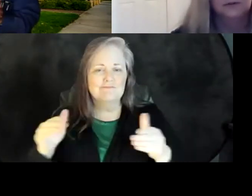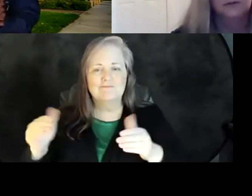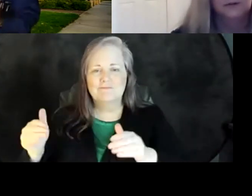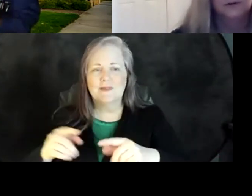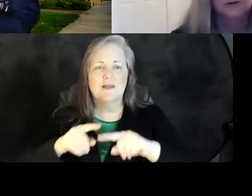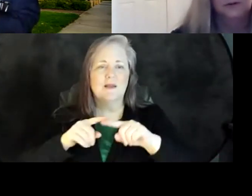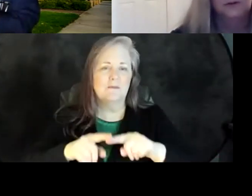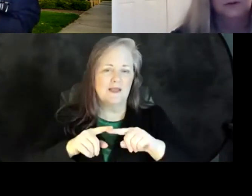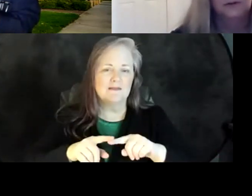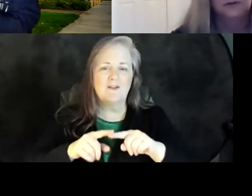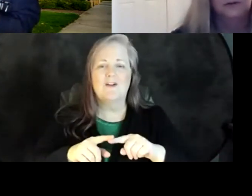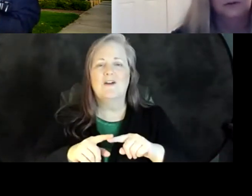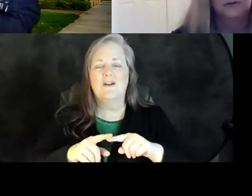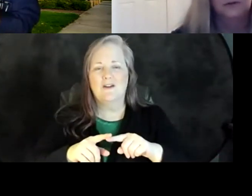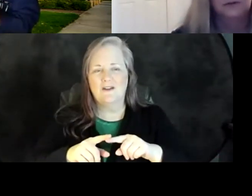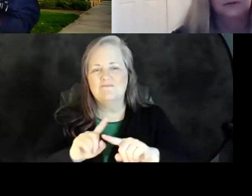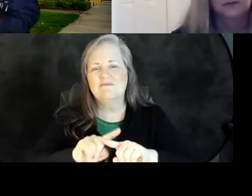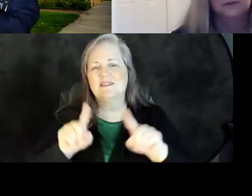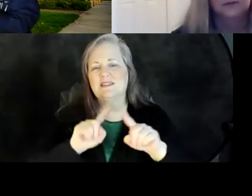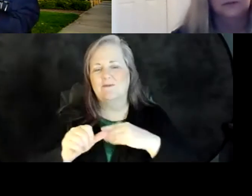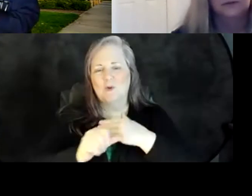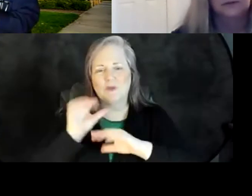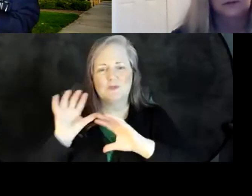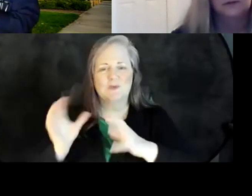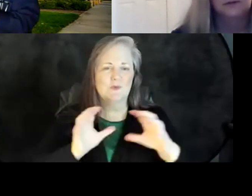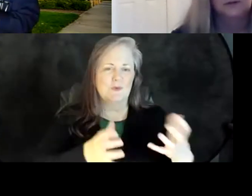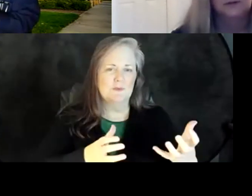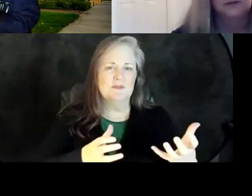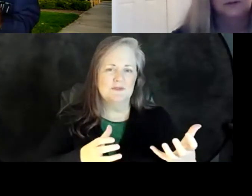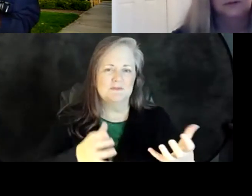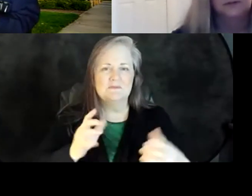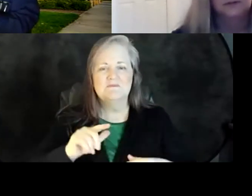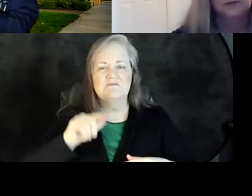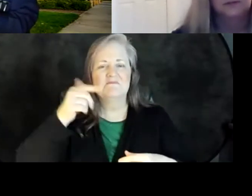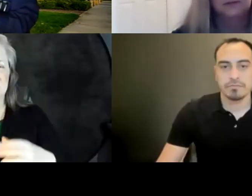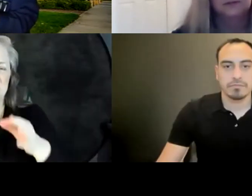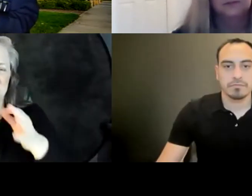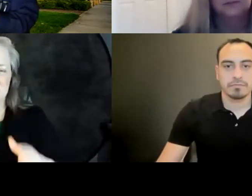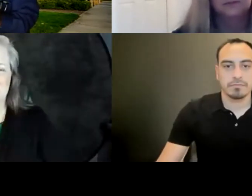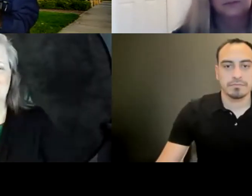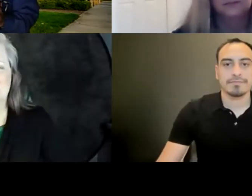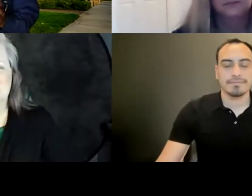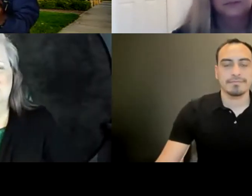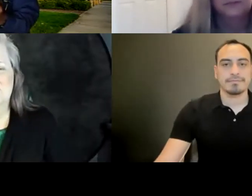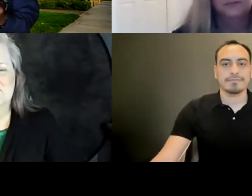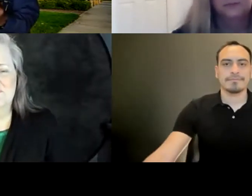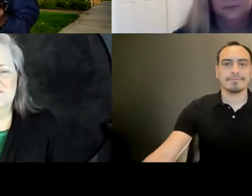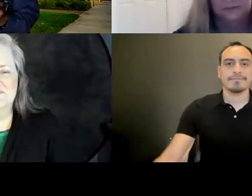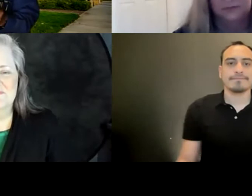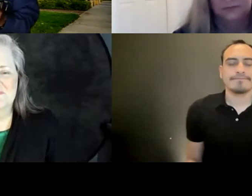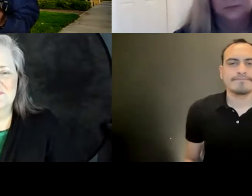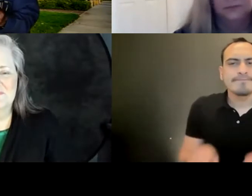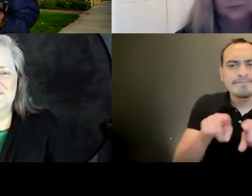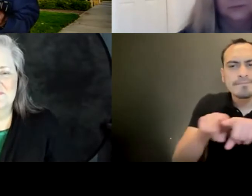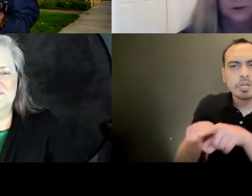on different risk groups. It's also interesting to me that, you know, there are a lot